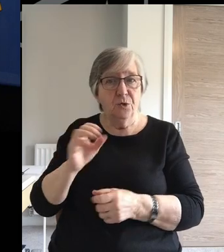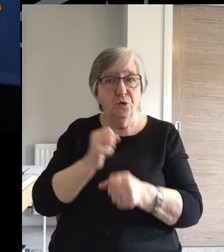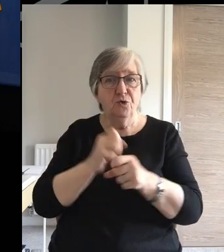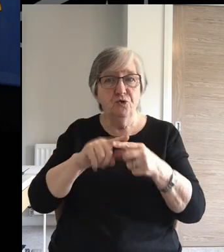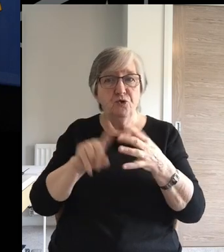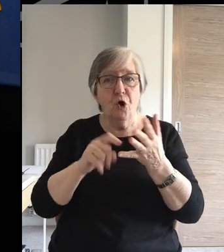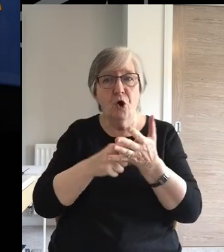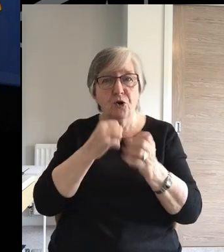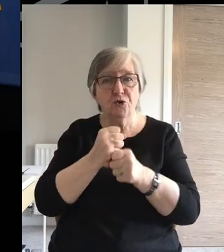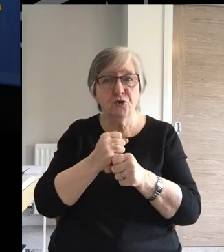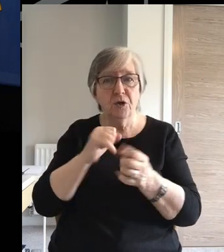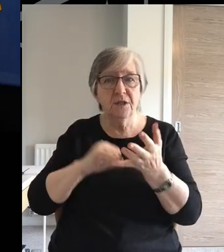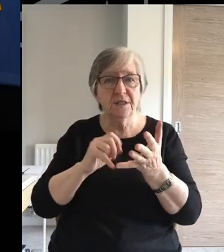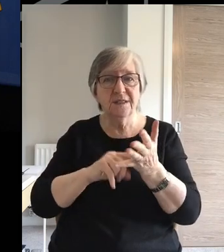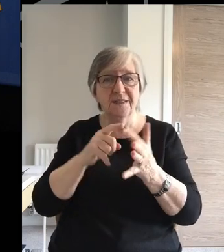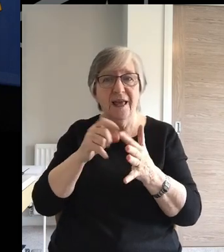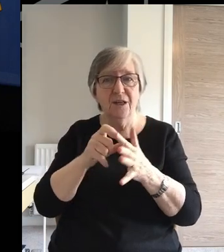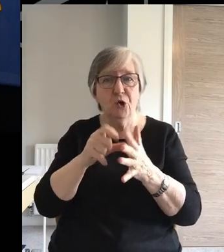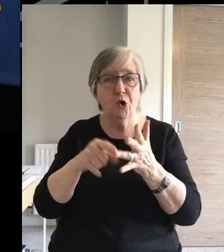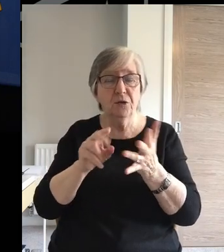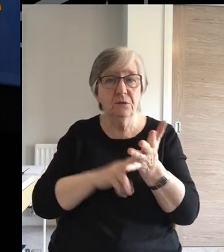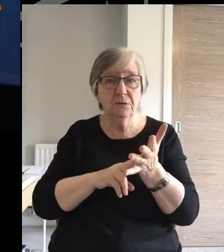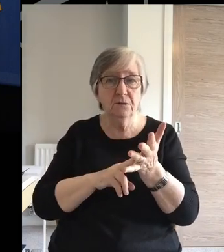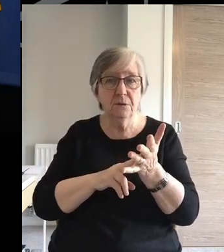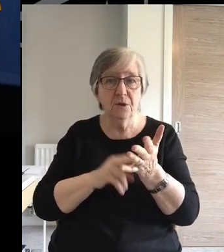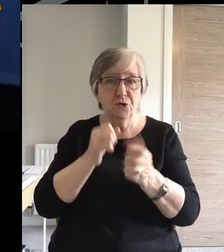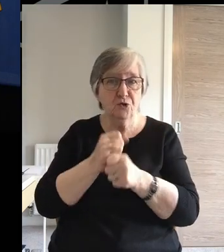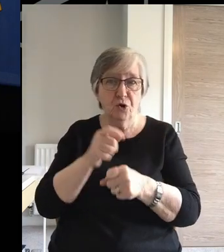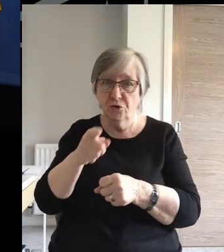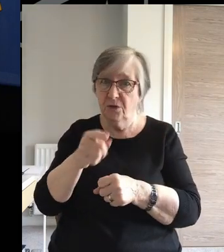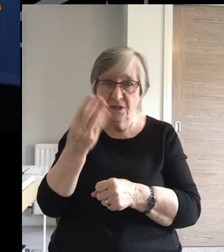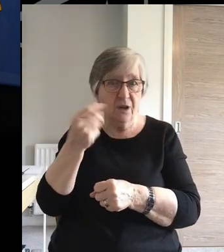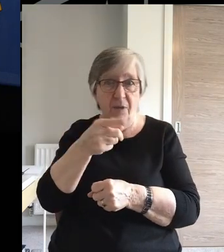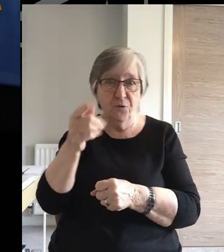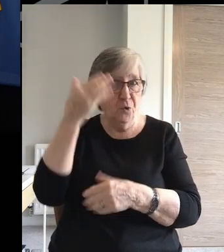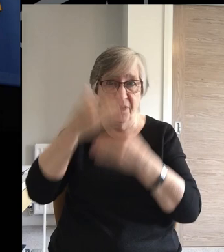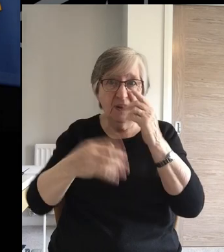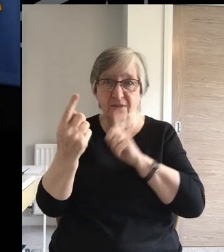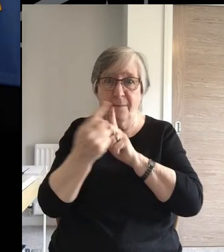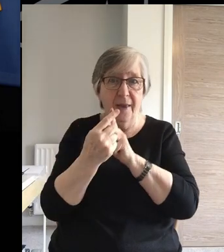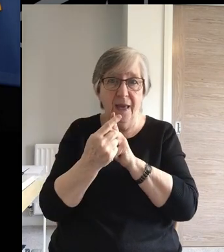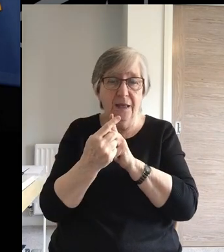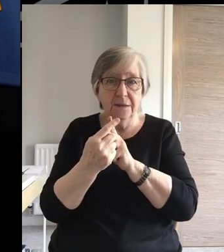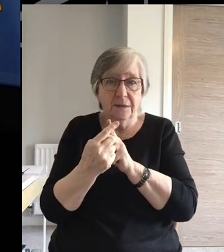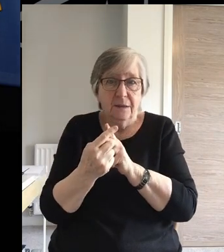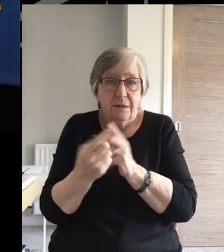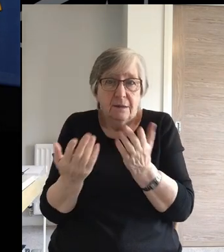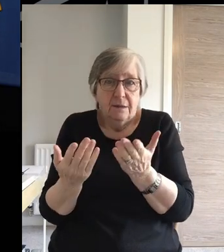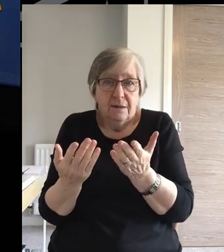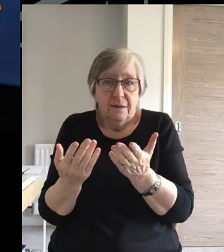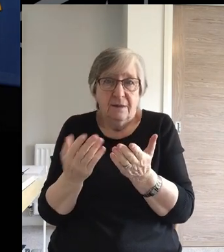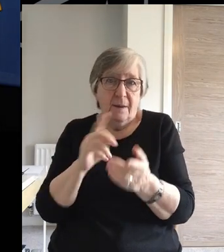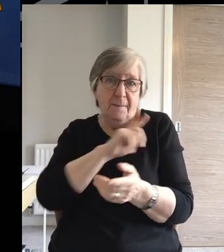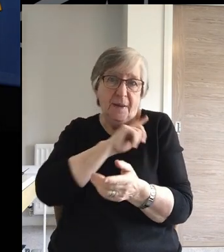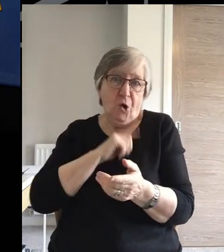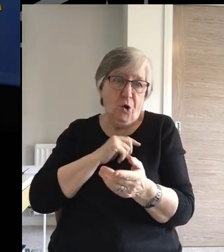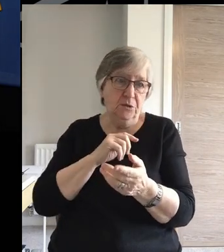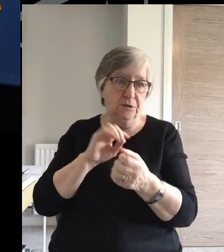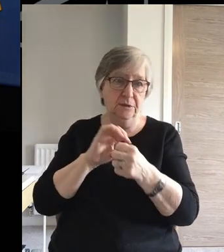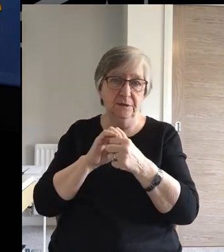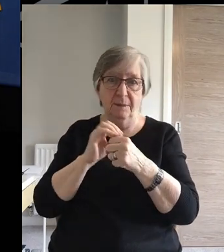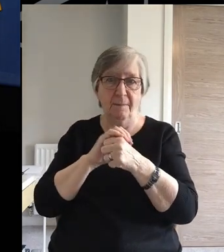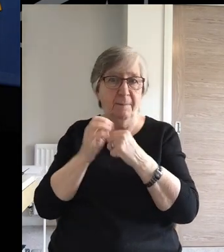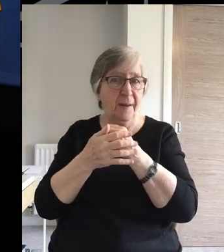Sneddon. Cheerio to George, who many of you have not had the chance to say hello to. It's been the nature of things during